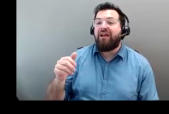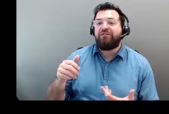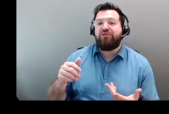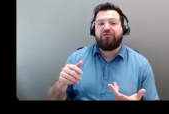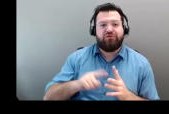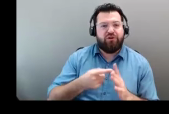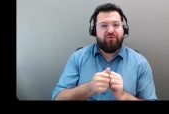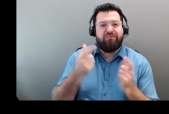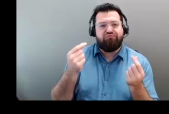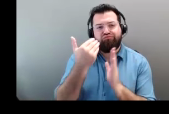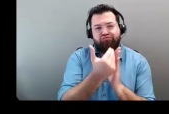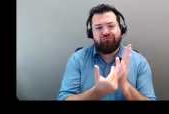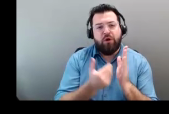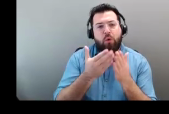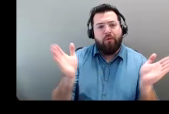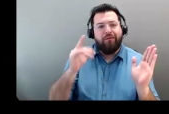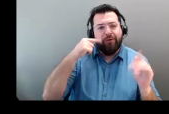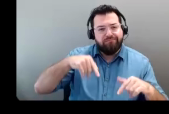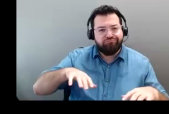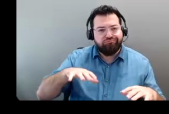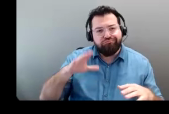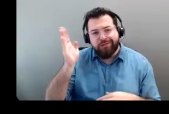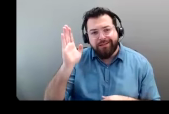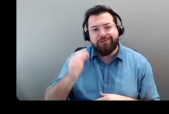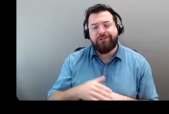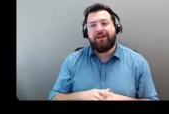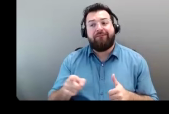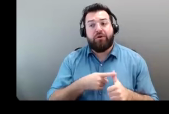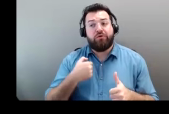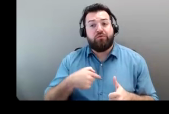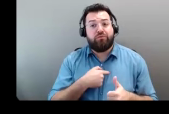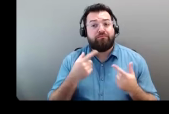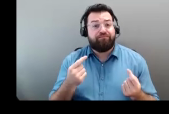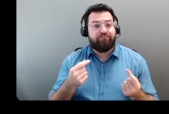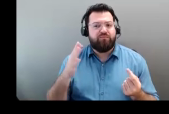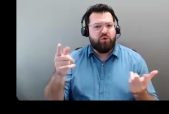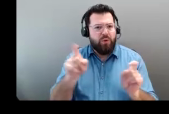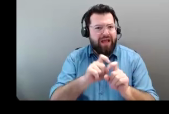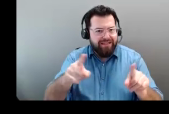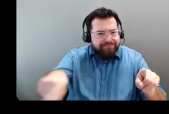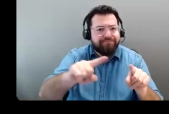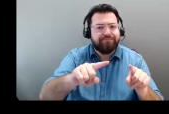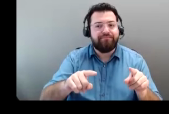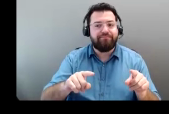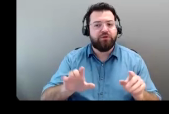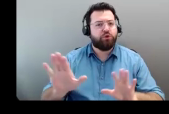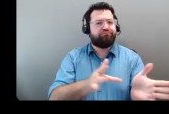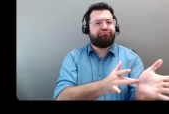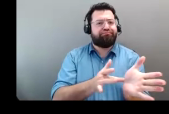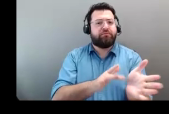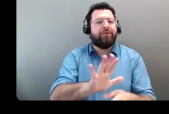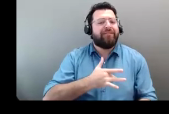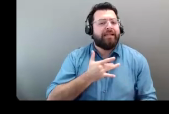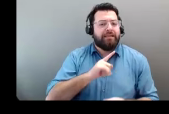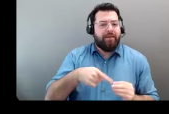we are first going to talk about and ask the audience how we feel about AI, and then we're going